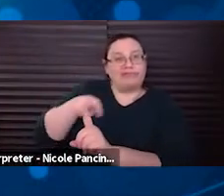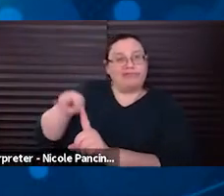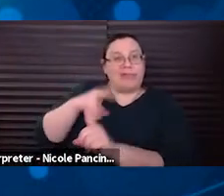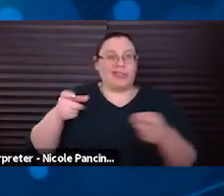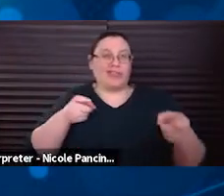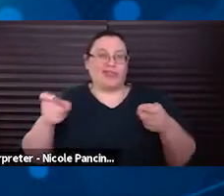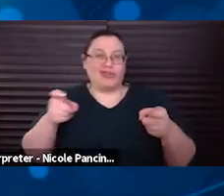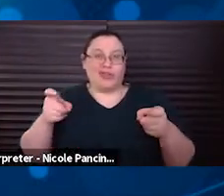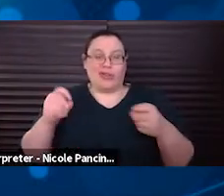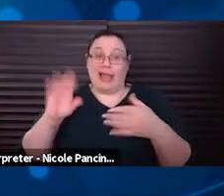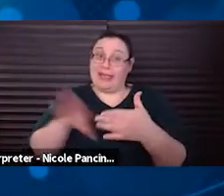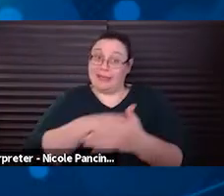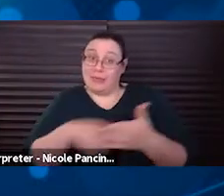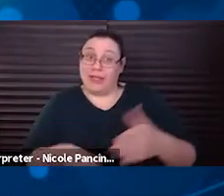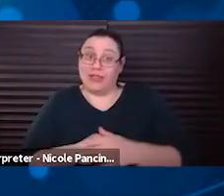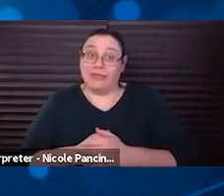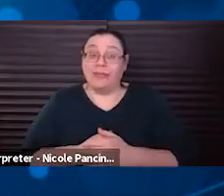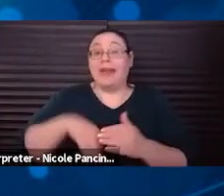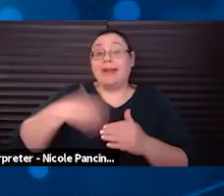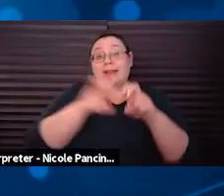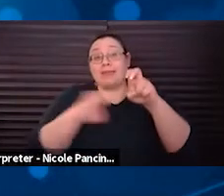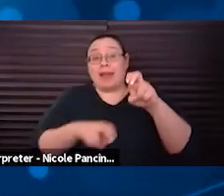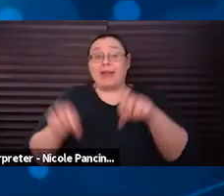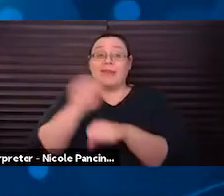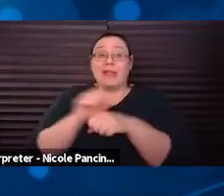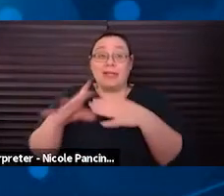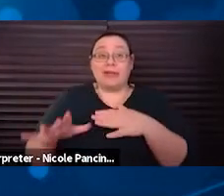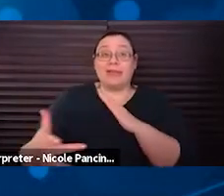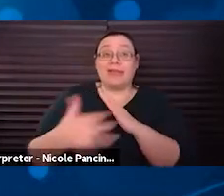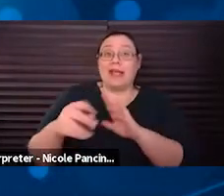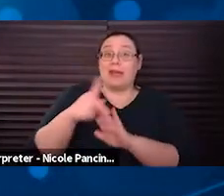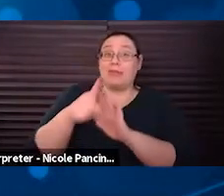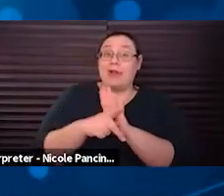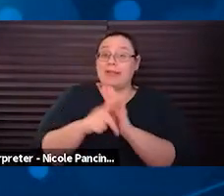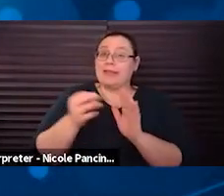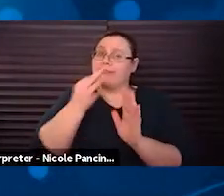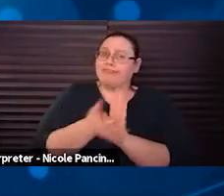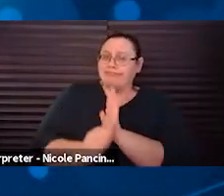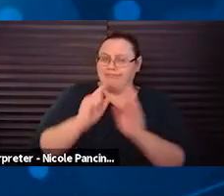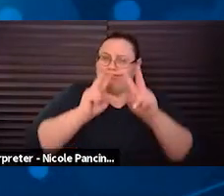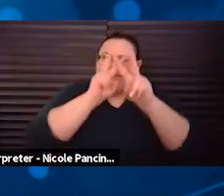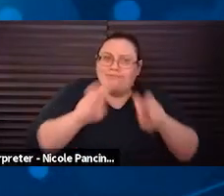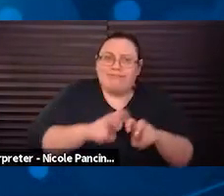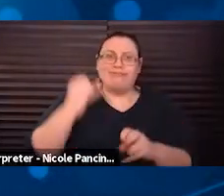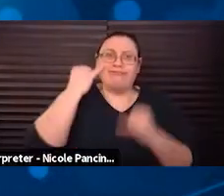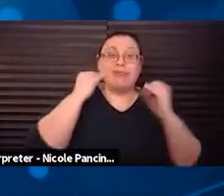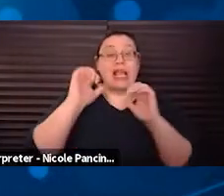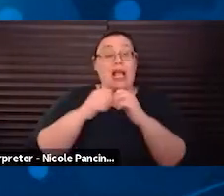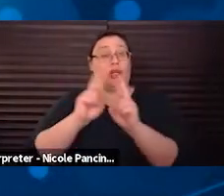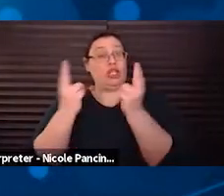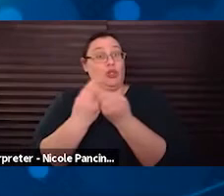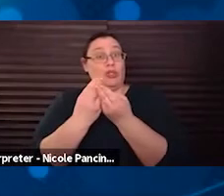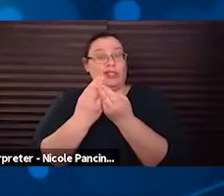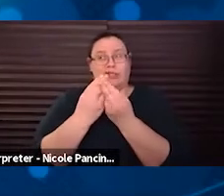and discrimination. Our next panel of labor leaders, technology and policy experts take a deep dive into this issue and how unions are pushing